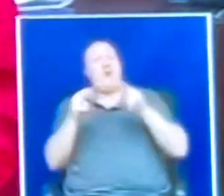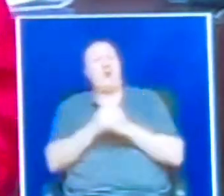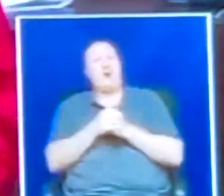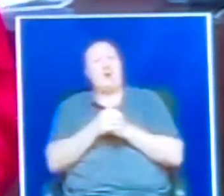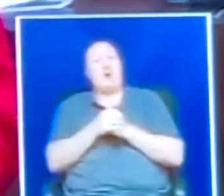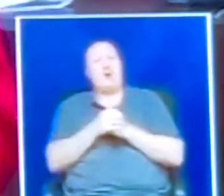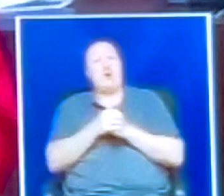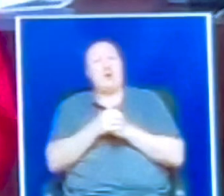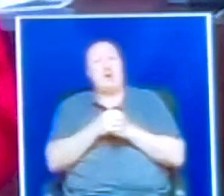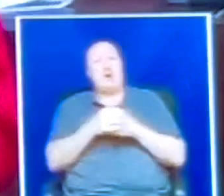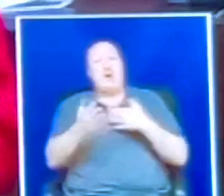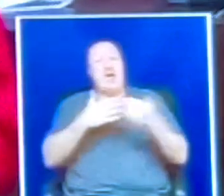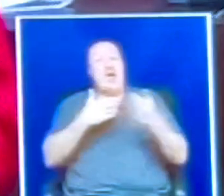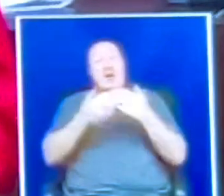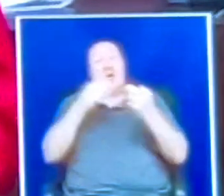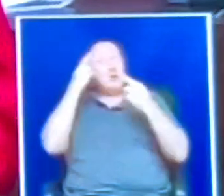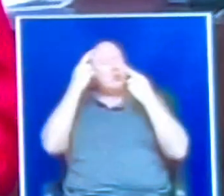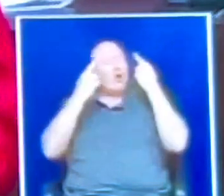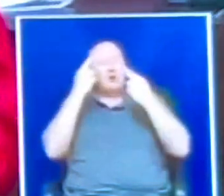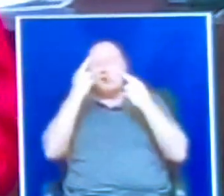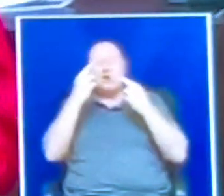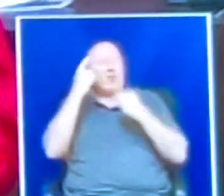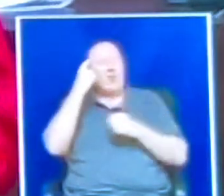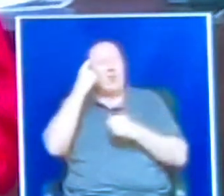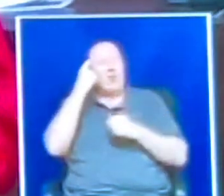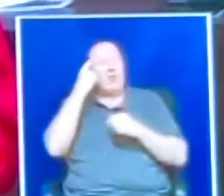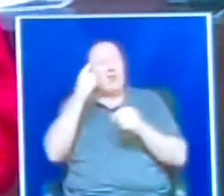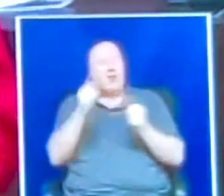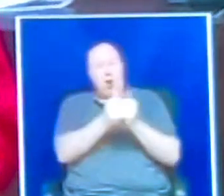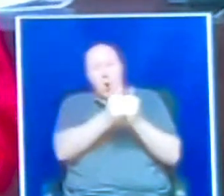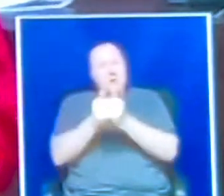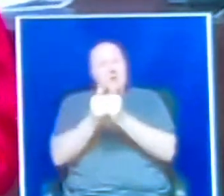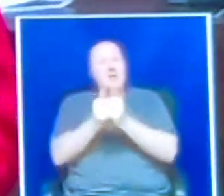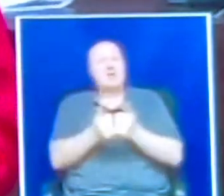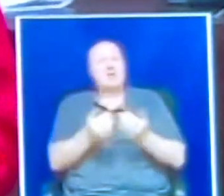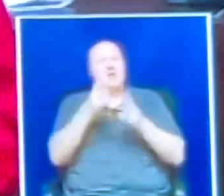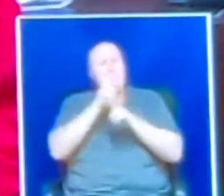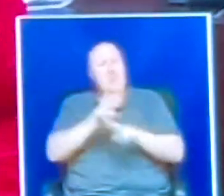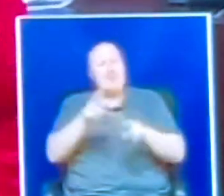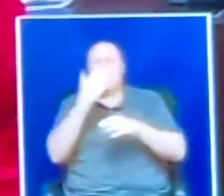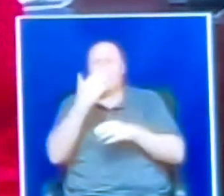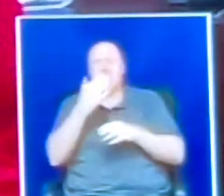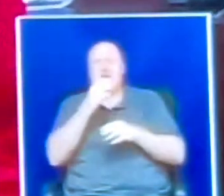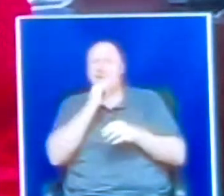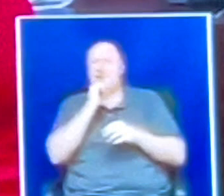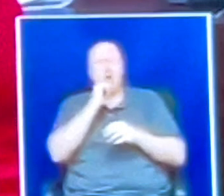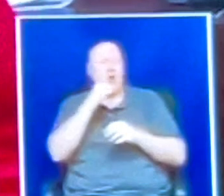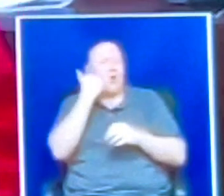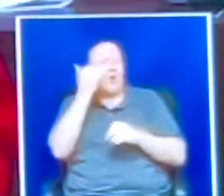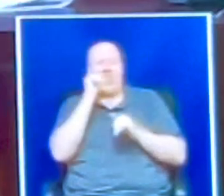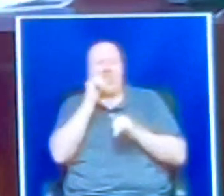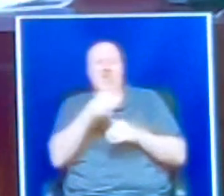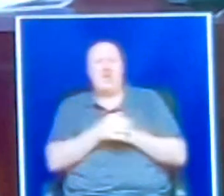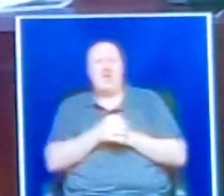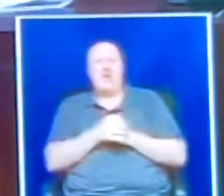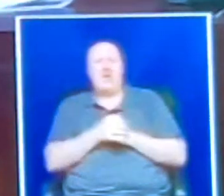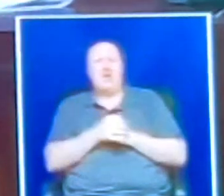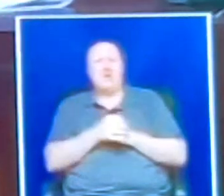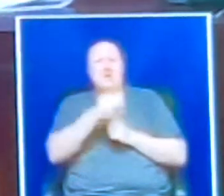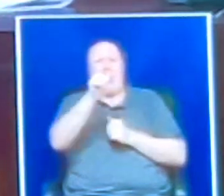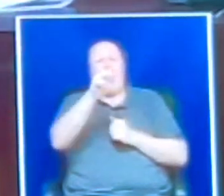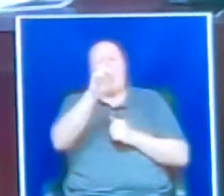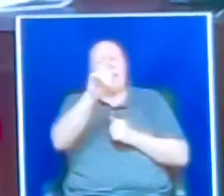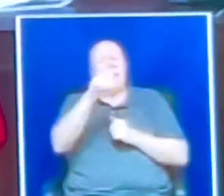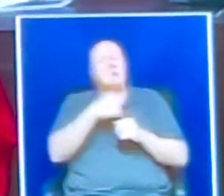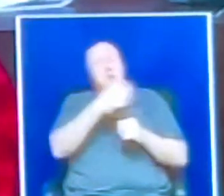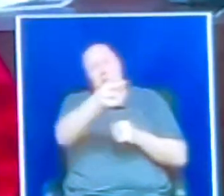offends any rational thinking about coexistence. It offends peace. We should recall the ambassadors, everybody. We